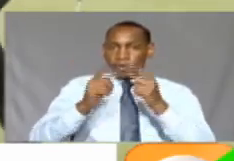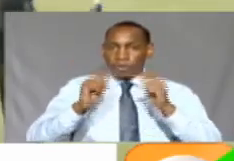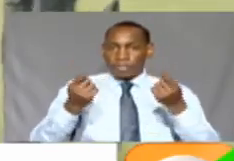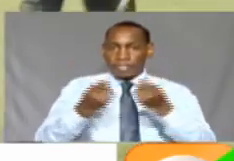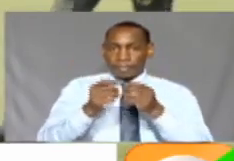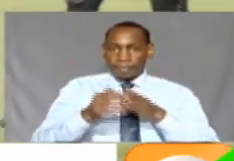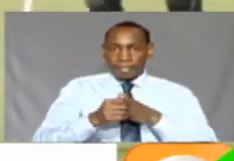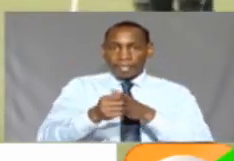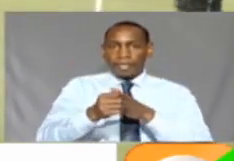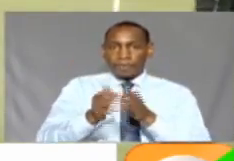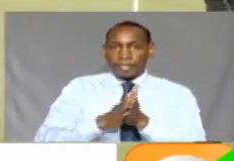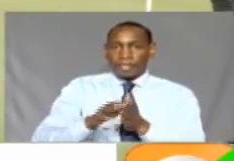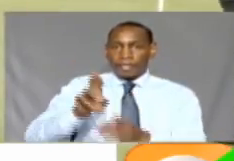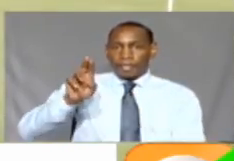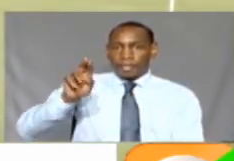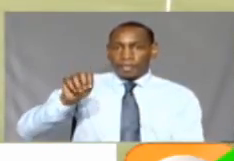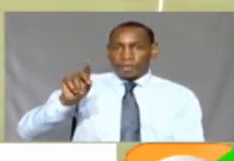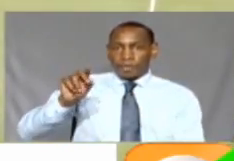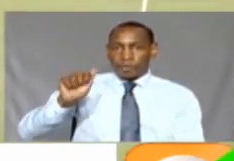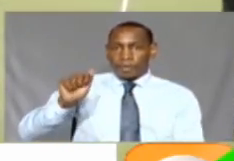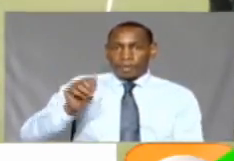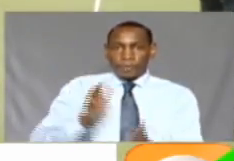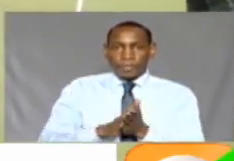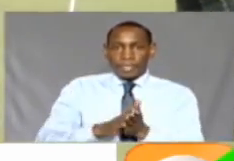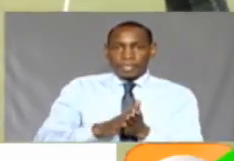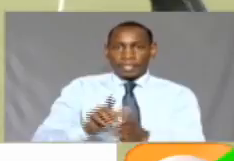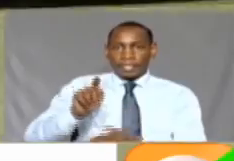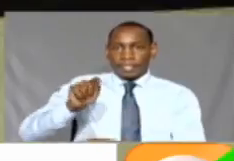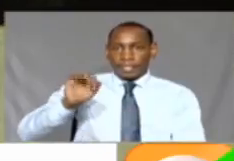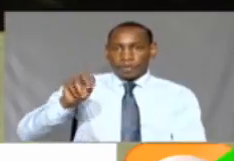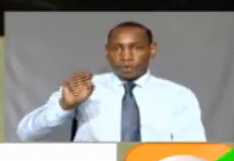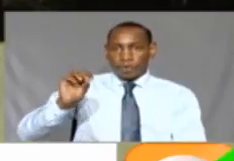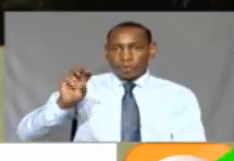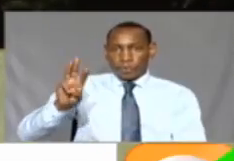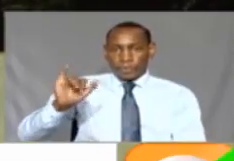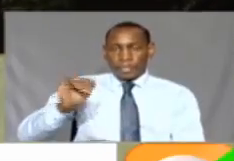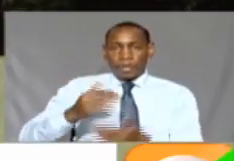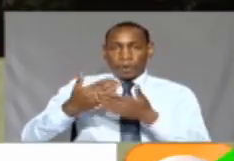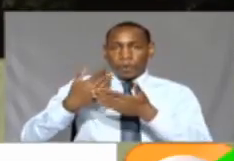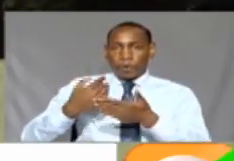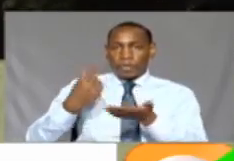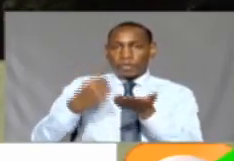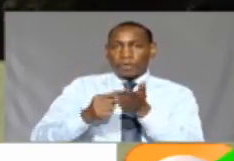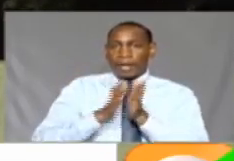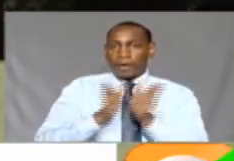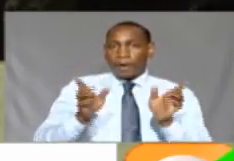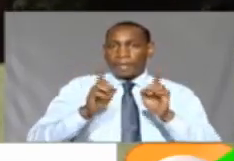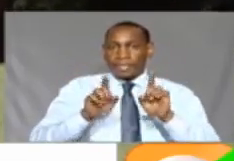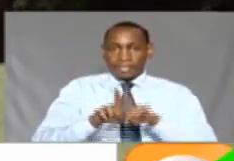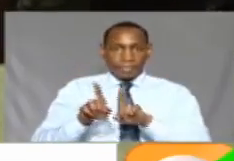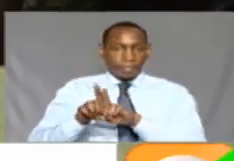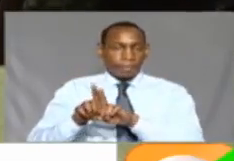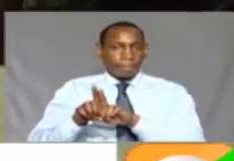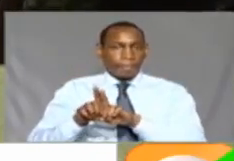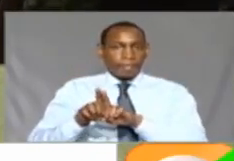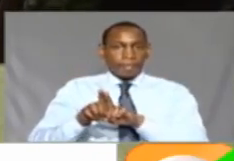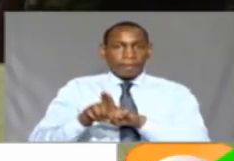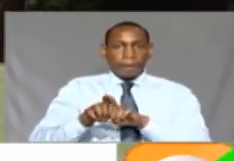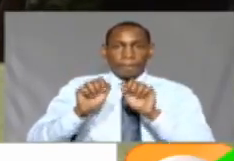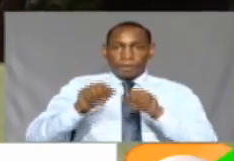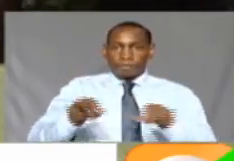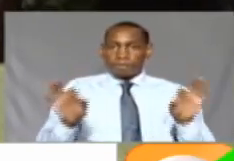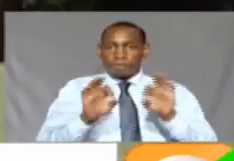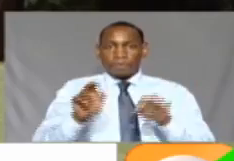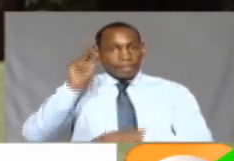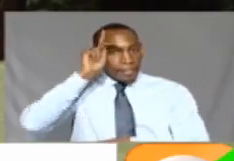by Tonguna Charamba and Nabson Chinoy, the winner of last year's Uganda Open, Madaliso Mutia, set to light up the